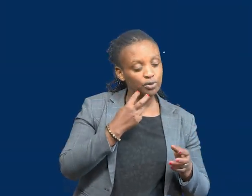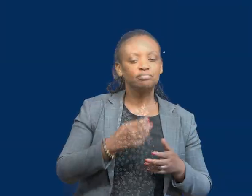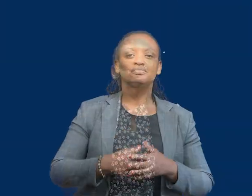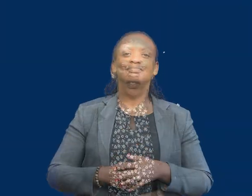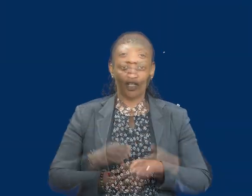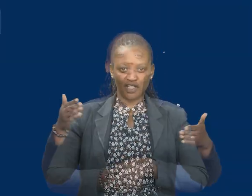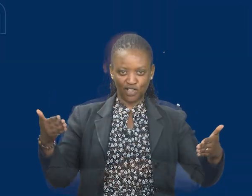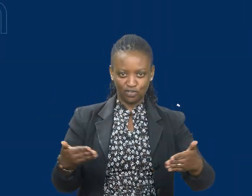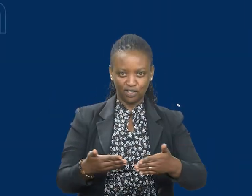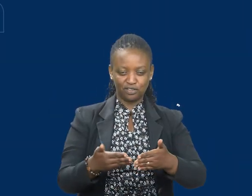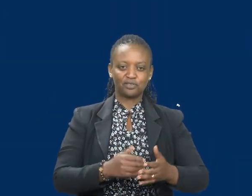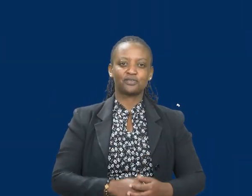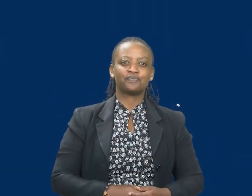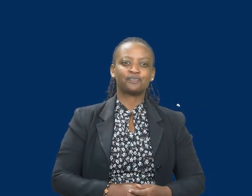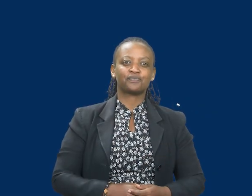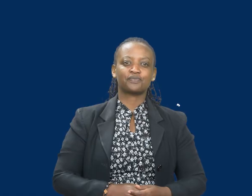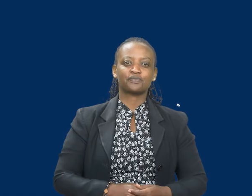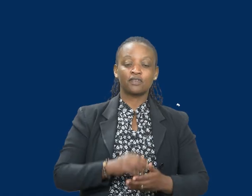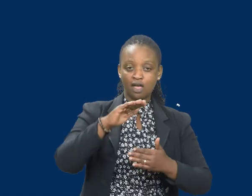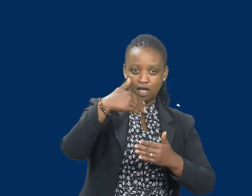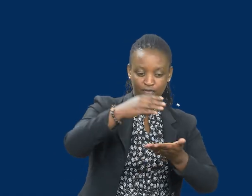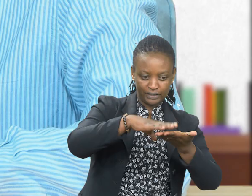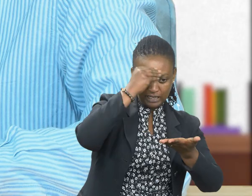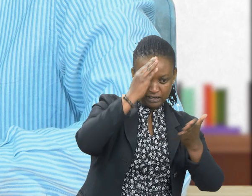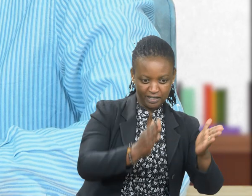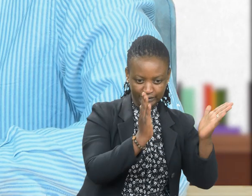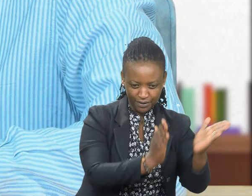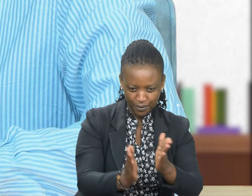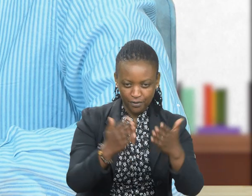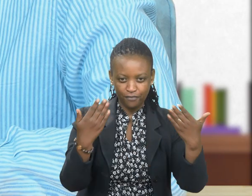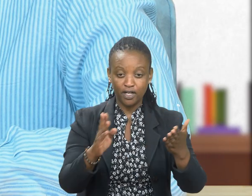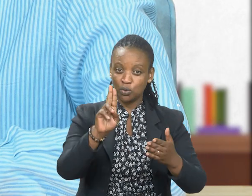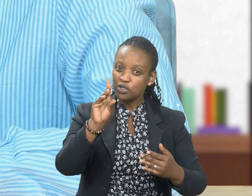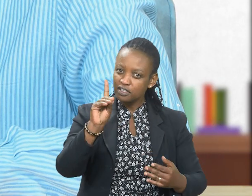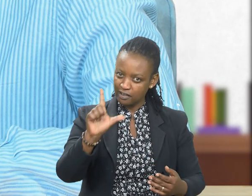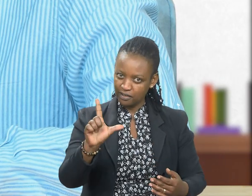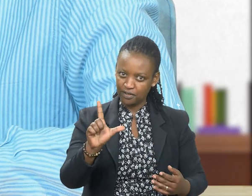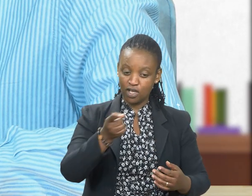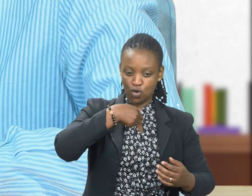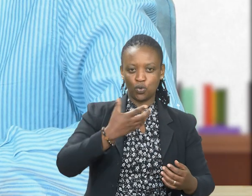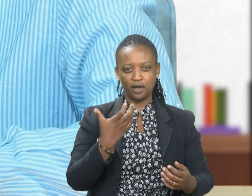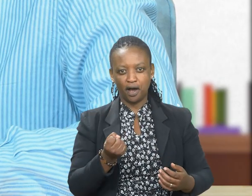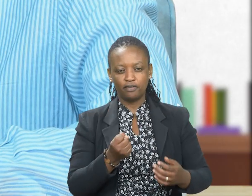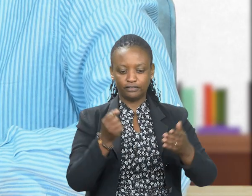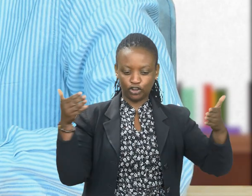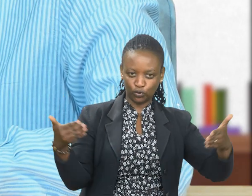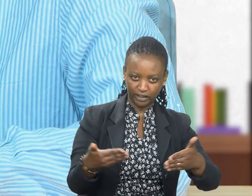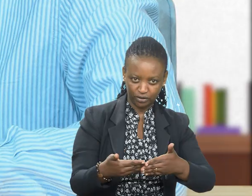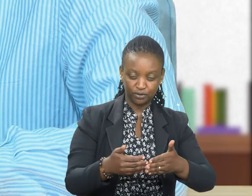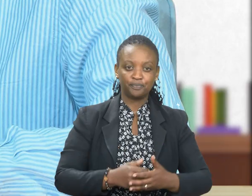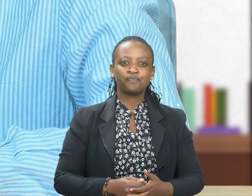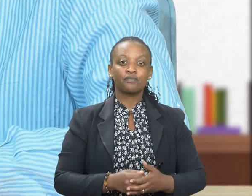me. Introduction. After learner's readiness, in UDL, we